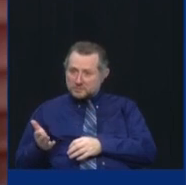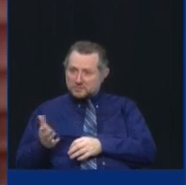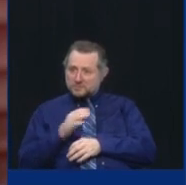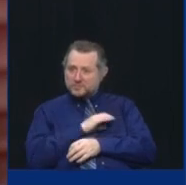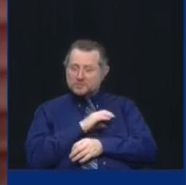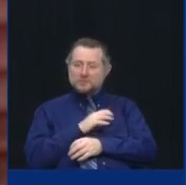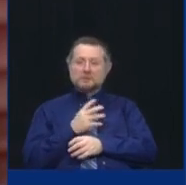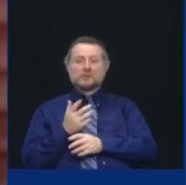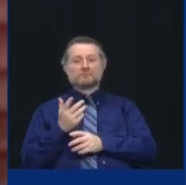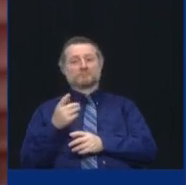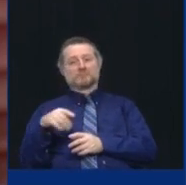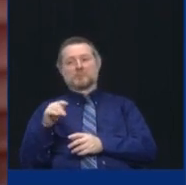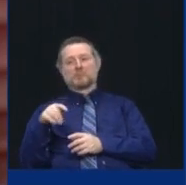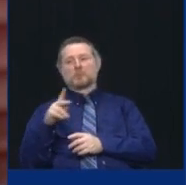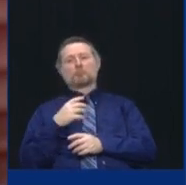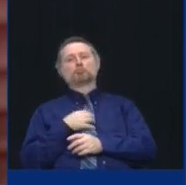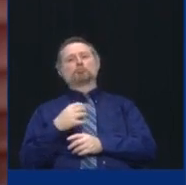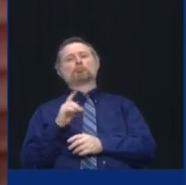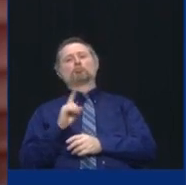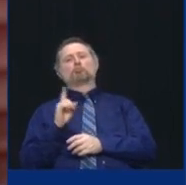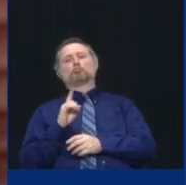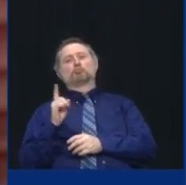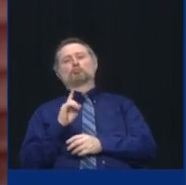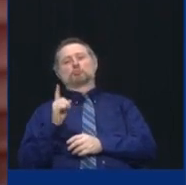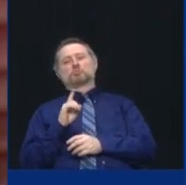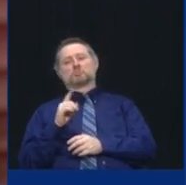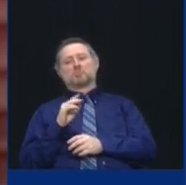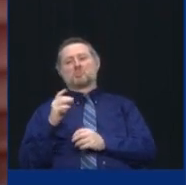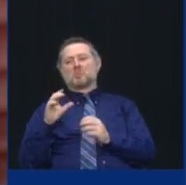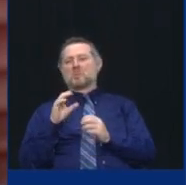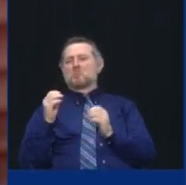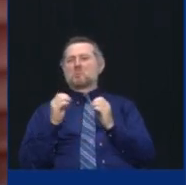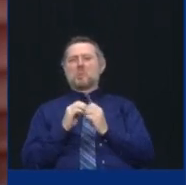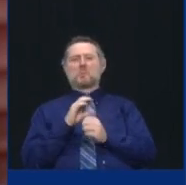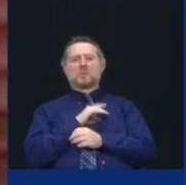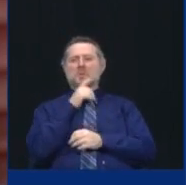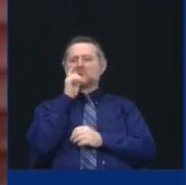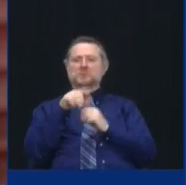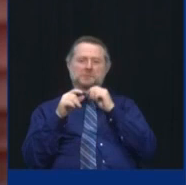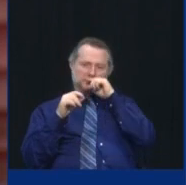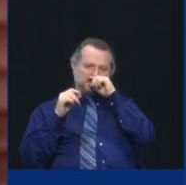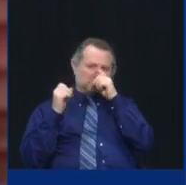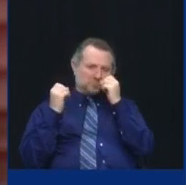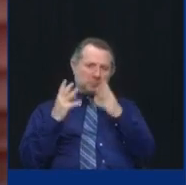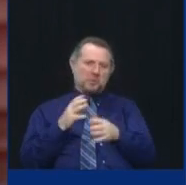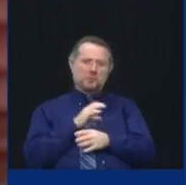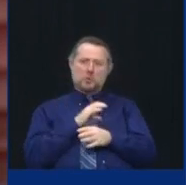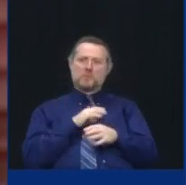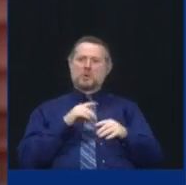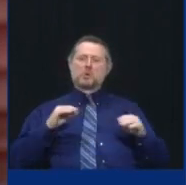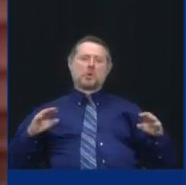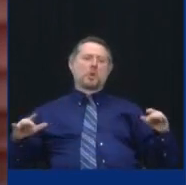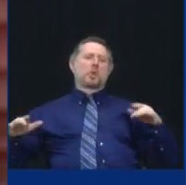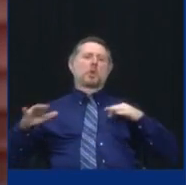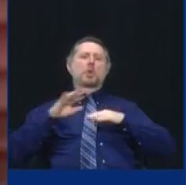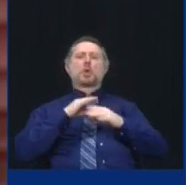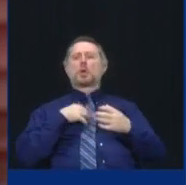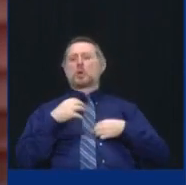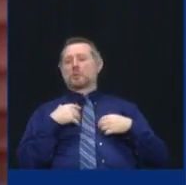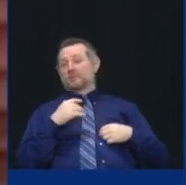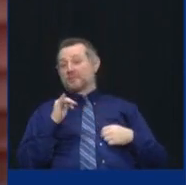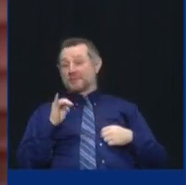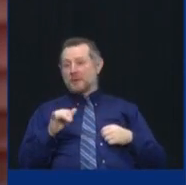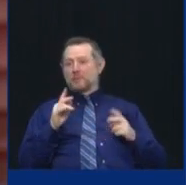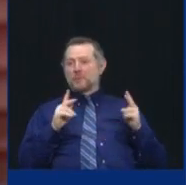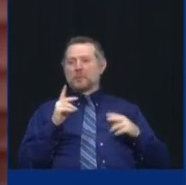was opposition. We don't need more police. We have too many police. The defund police